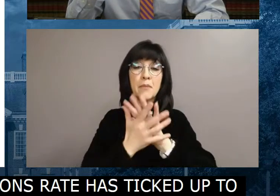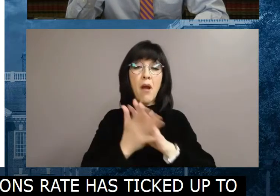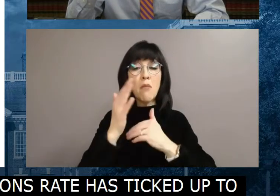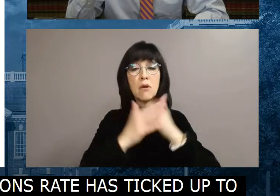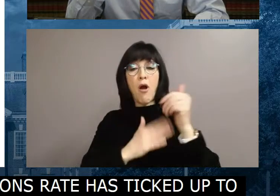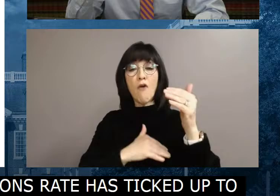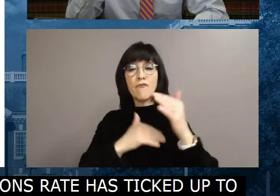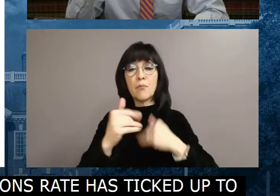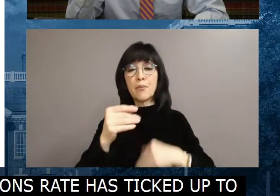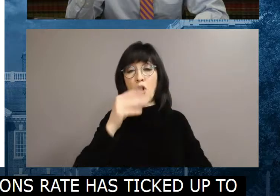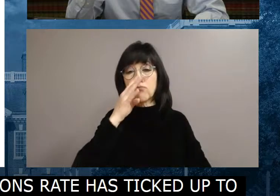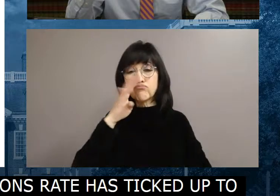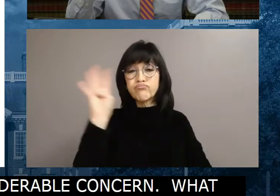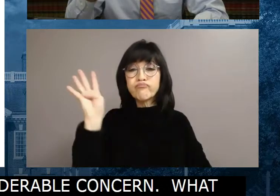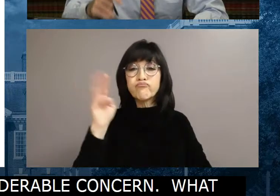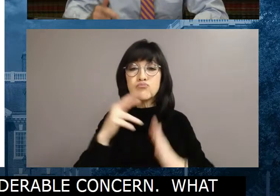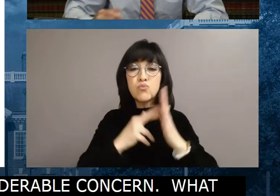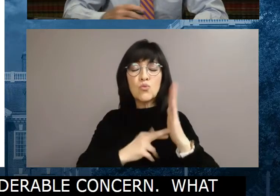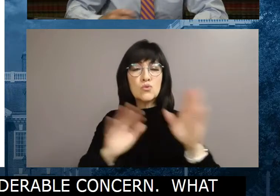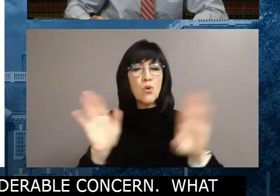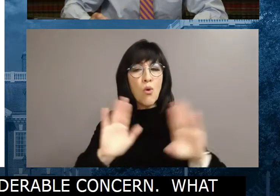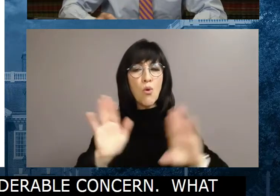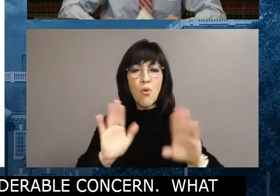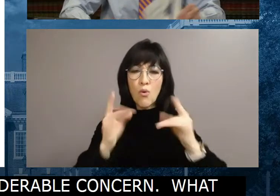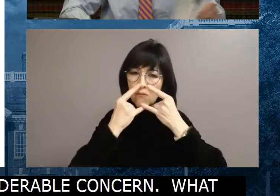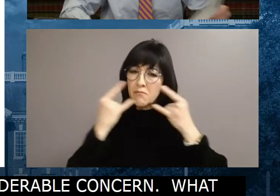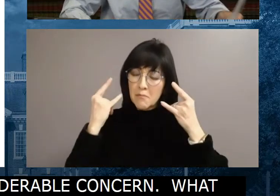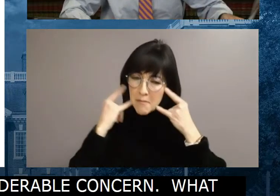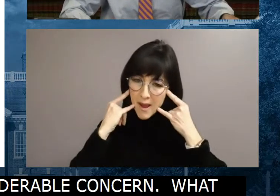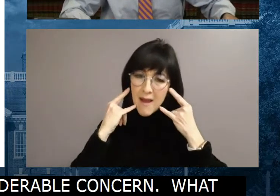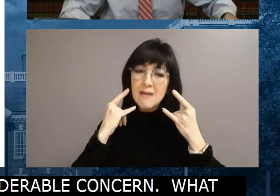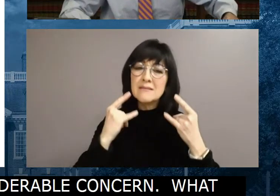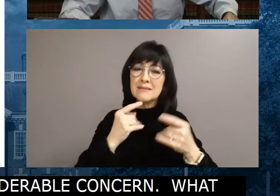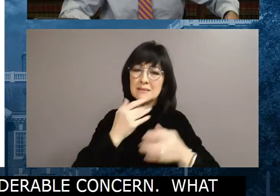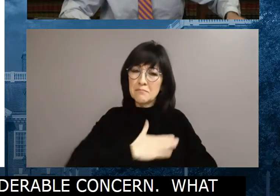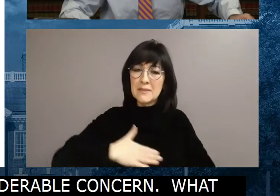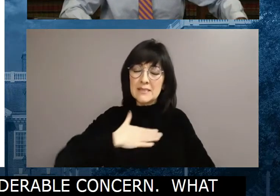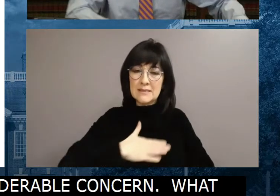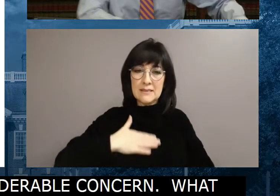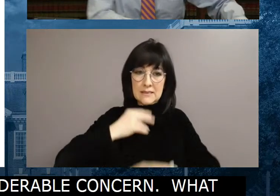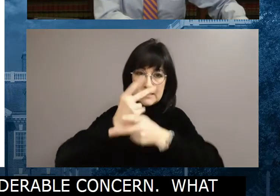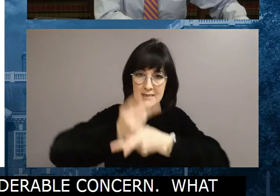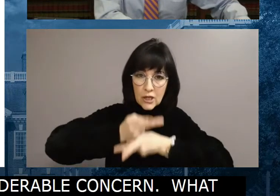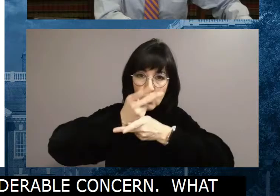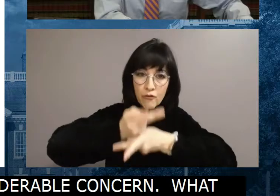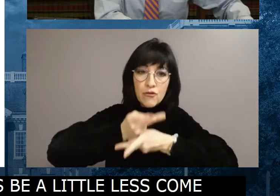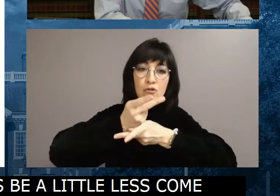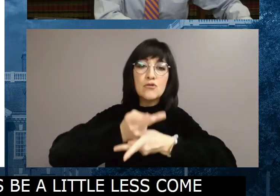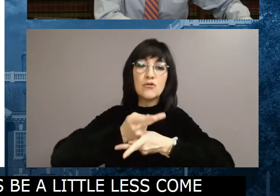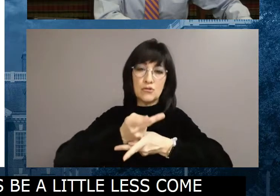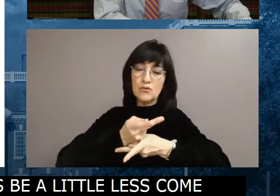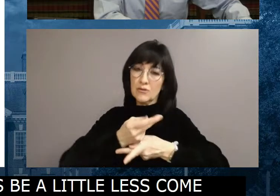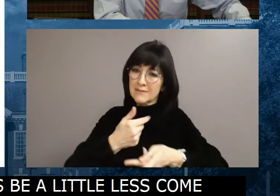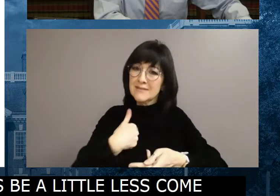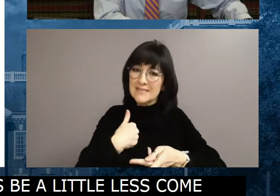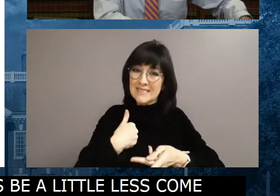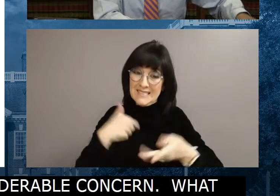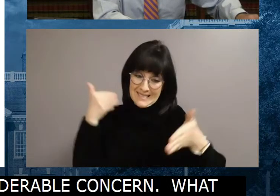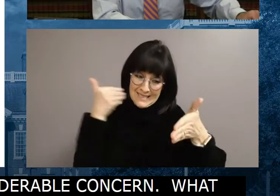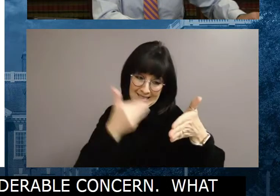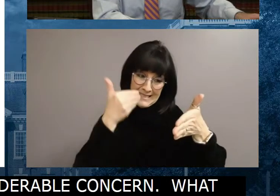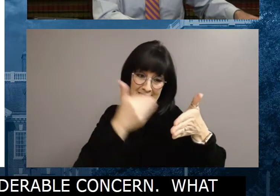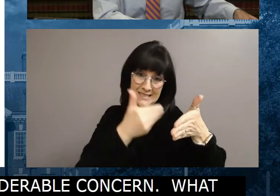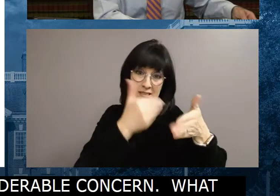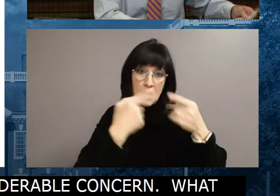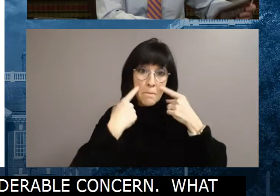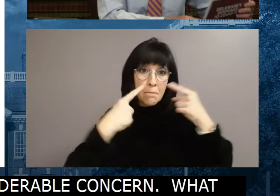compliant. Wear your mask, be careful. We need to get through this as people get vaccinated. We're well on our way with